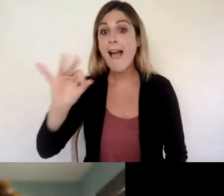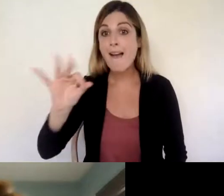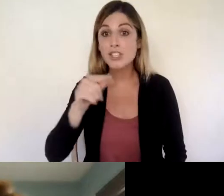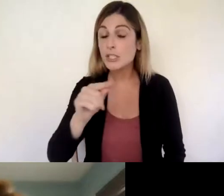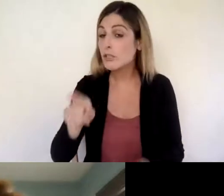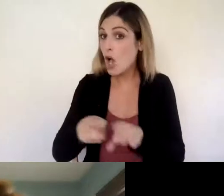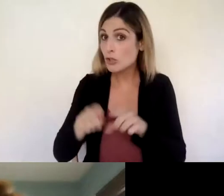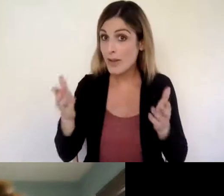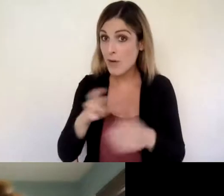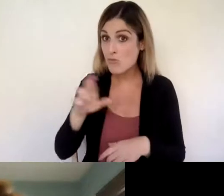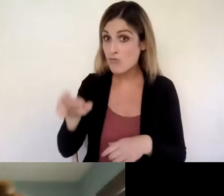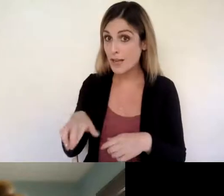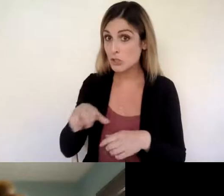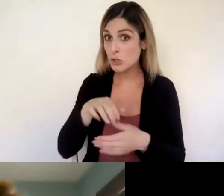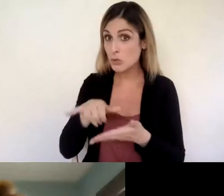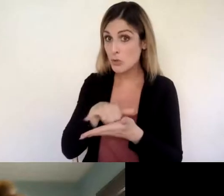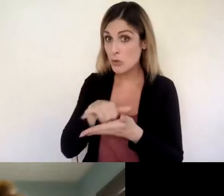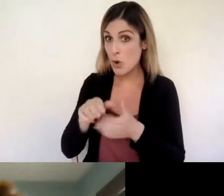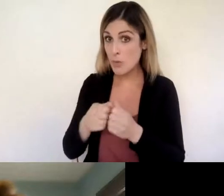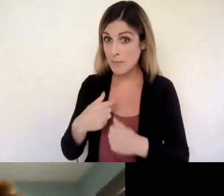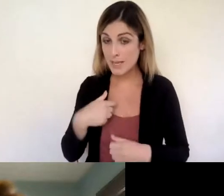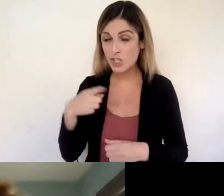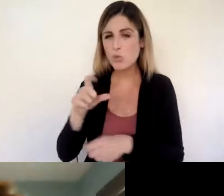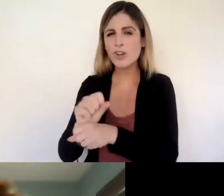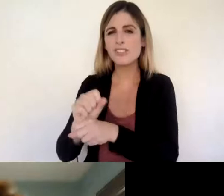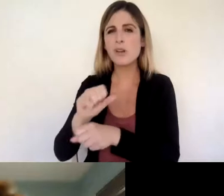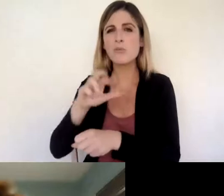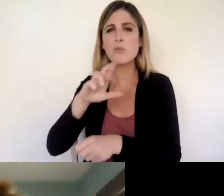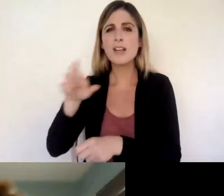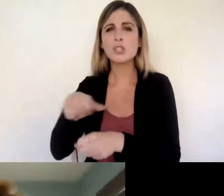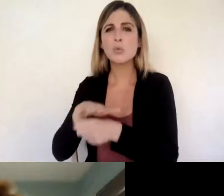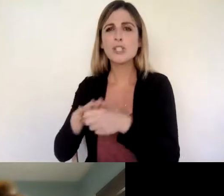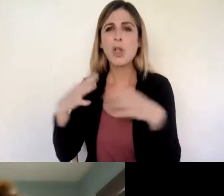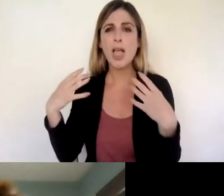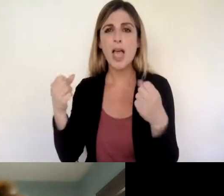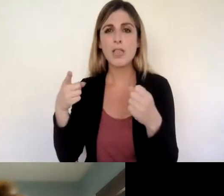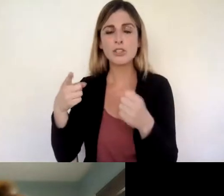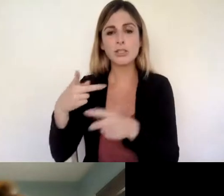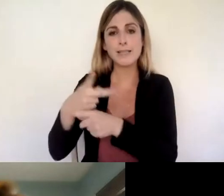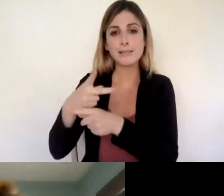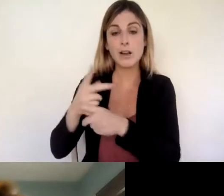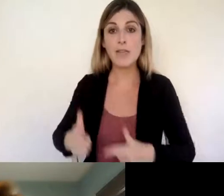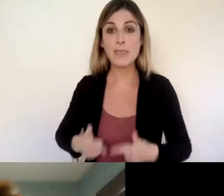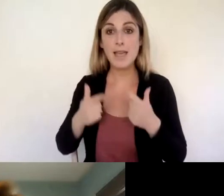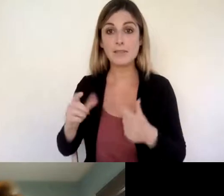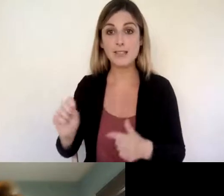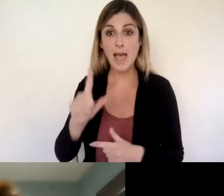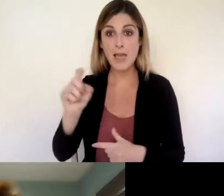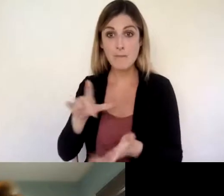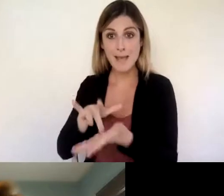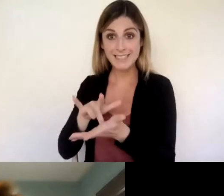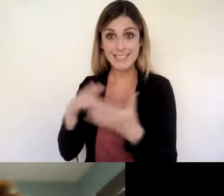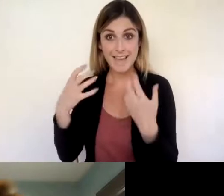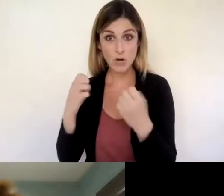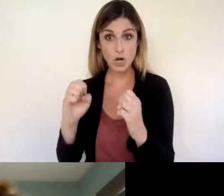with me. And she is at Rochester Regional Health, where she heads up their lifestyle medicine efforts. And she will be helping me